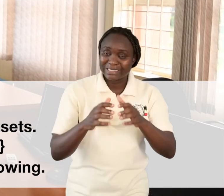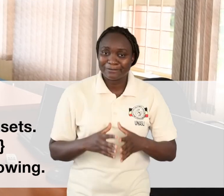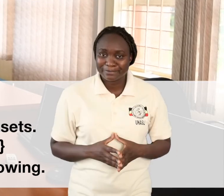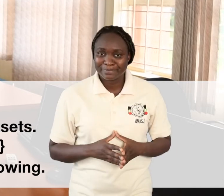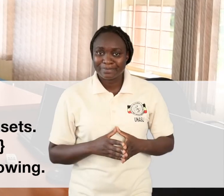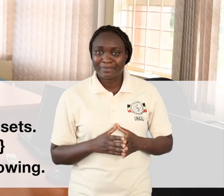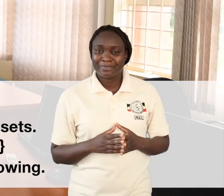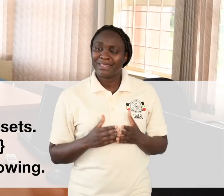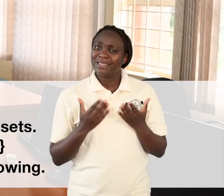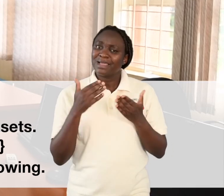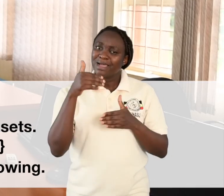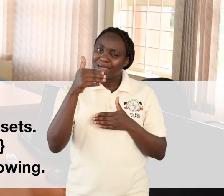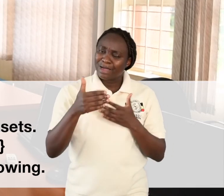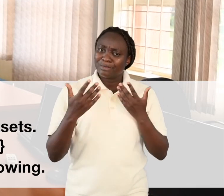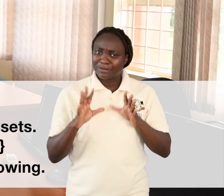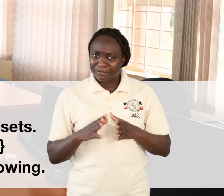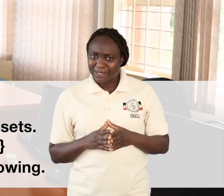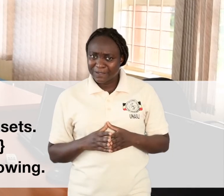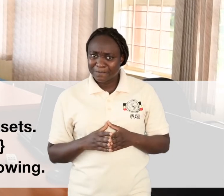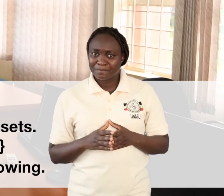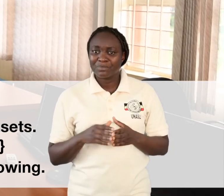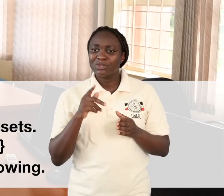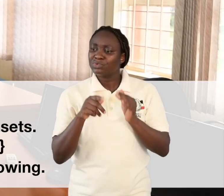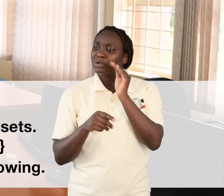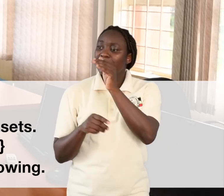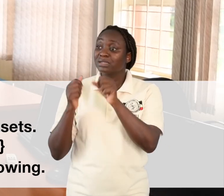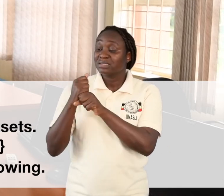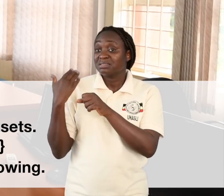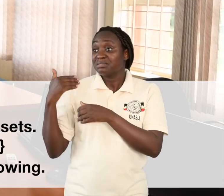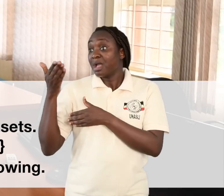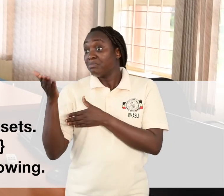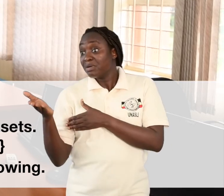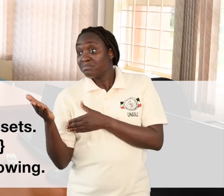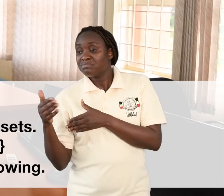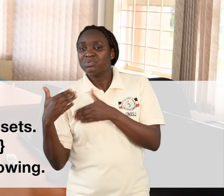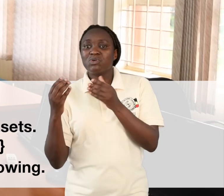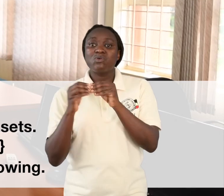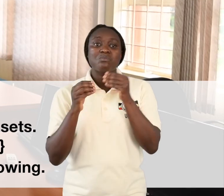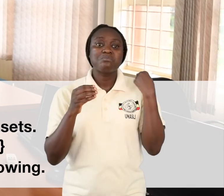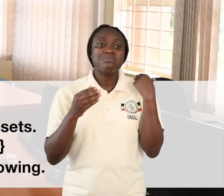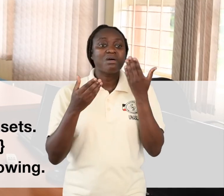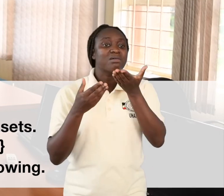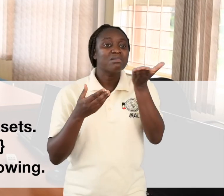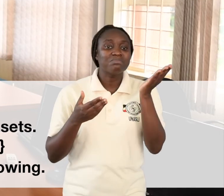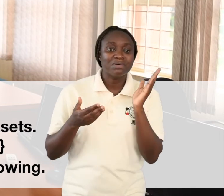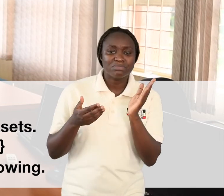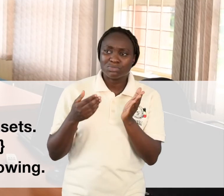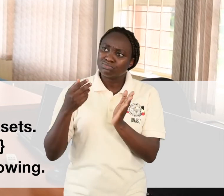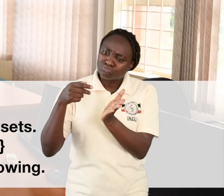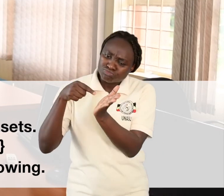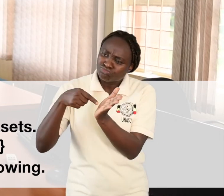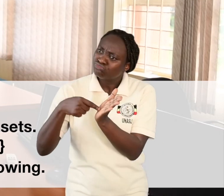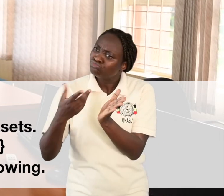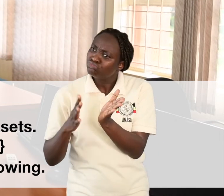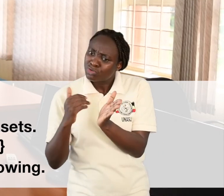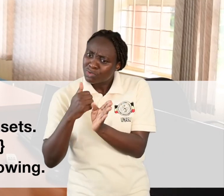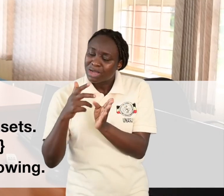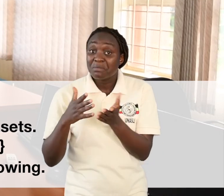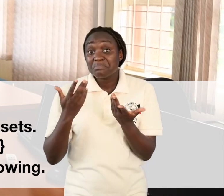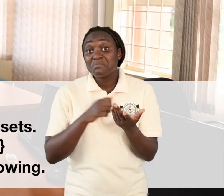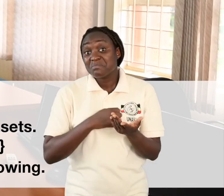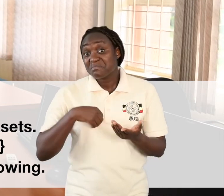you can go through with your elder sister or your elder brother. It could even be your